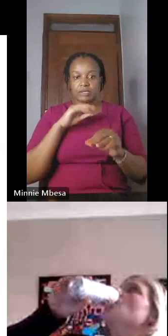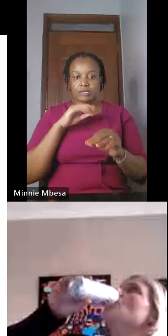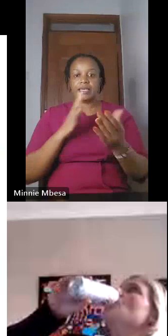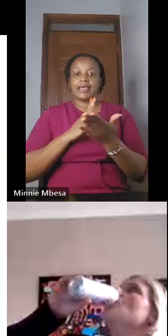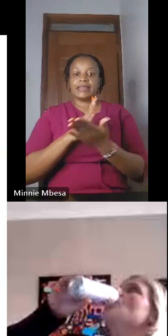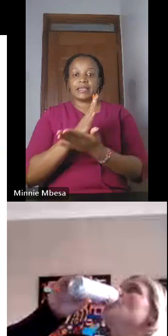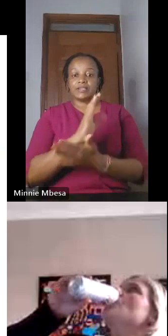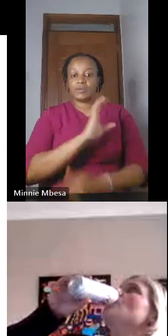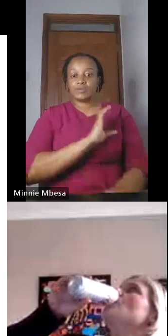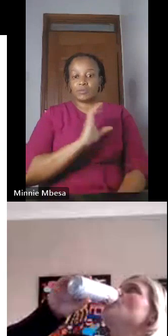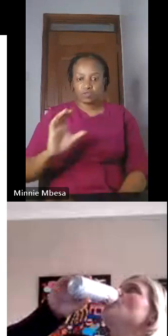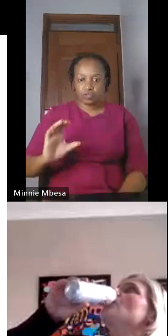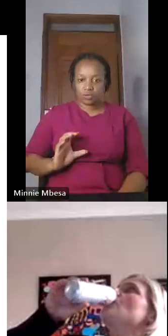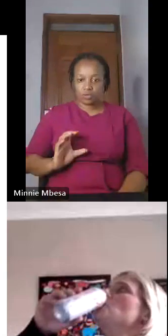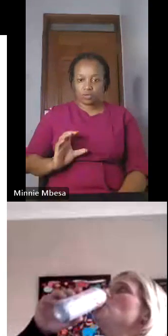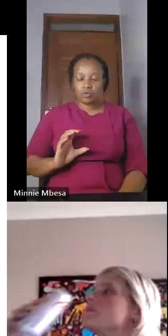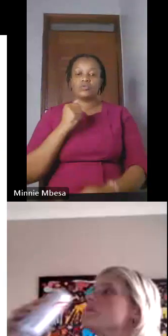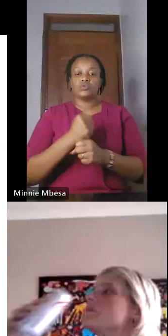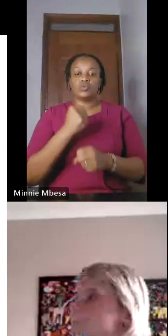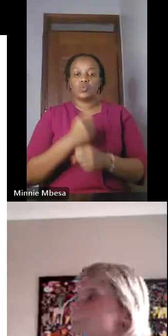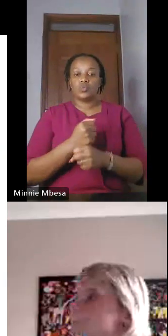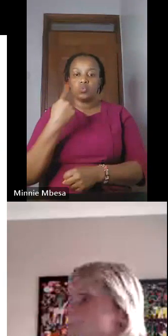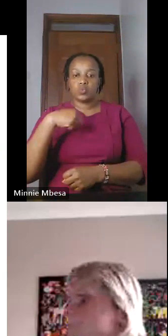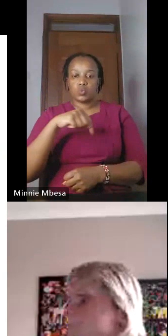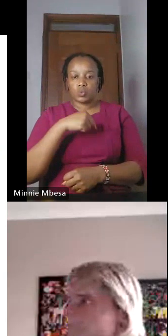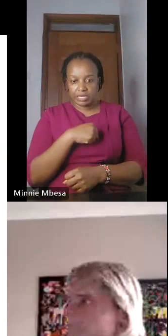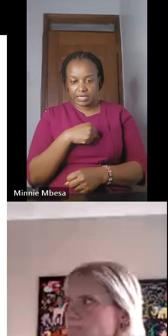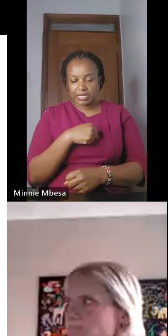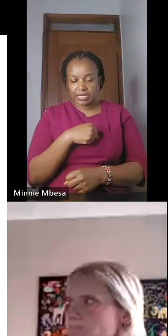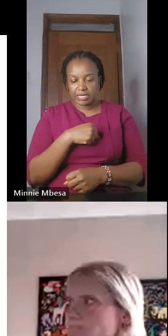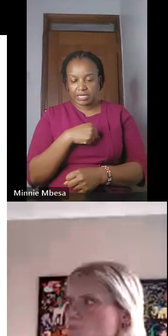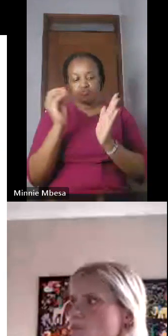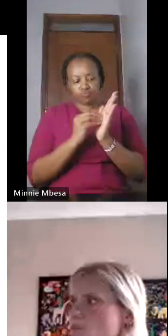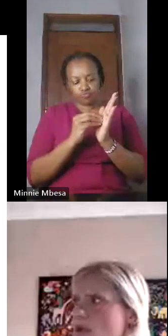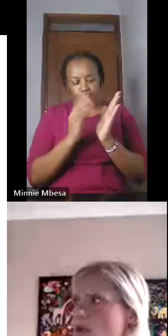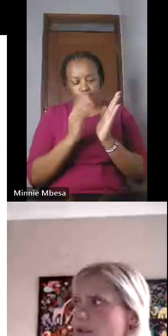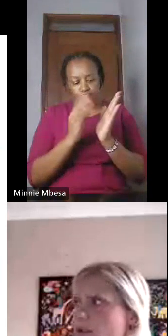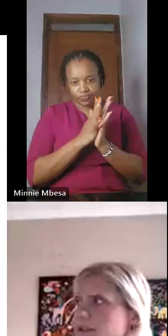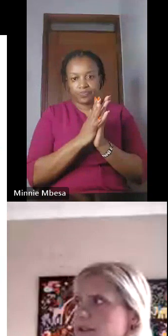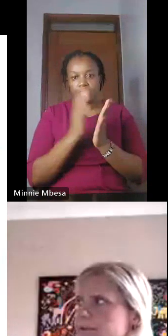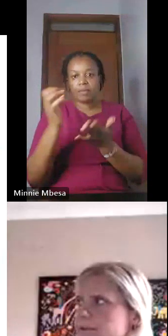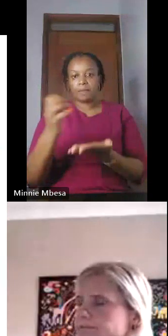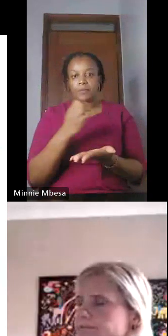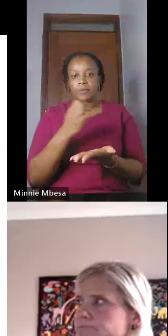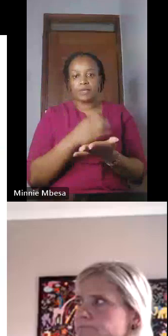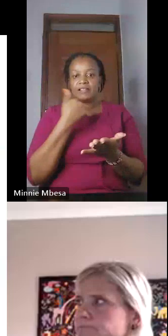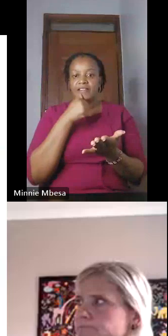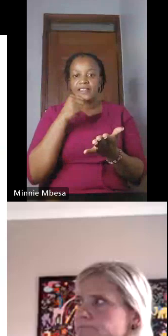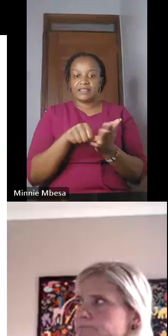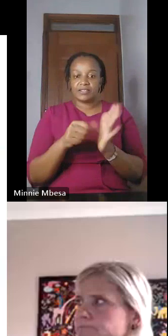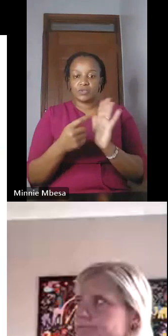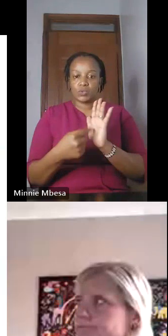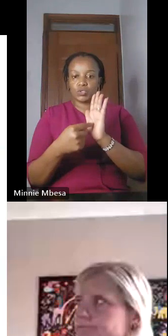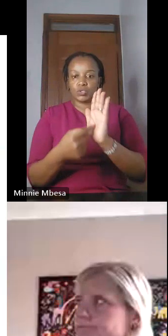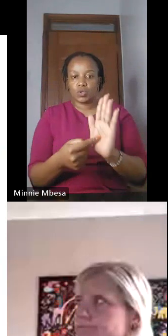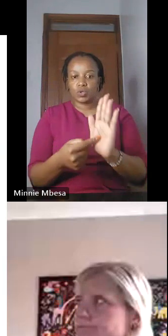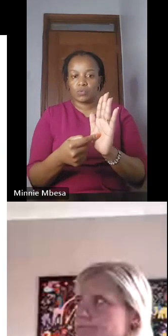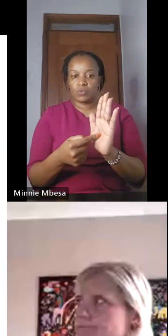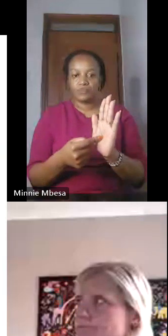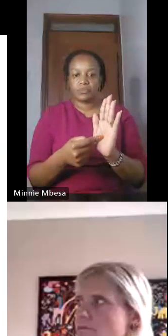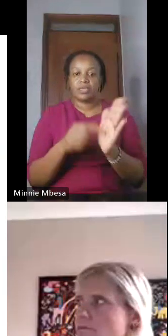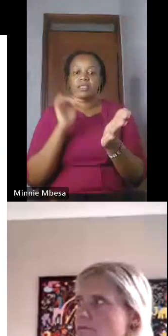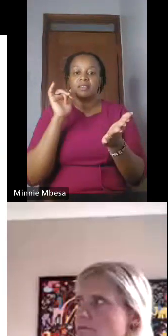have to upload the employment letter to show that you're actually